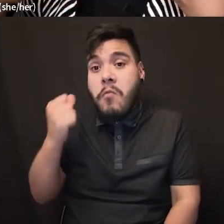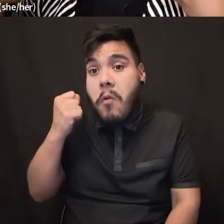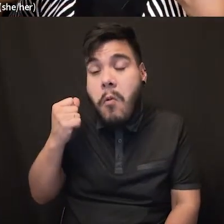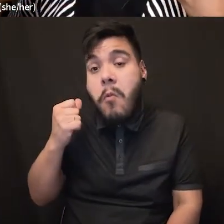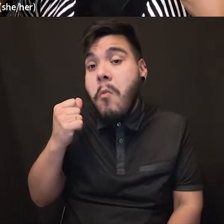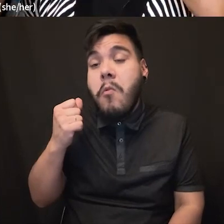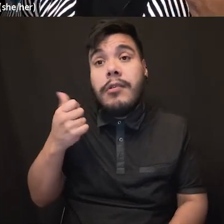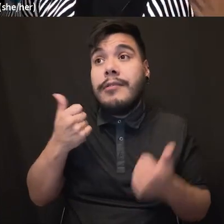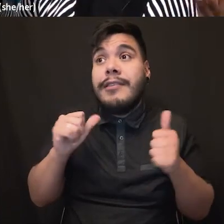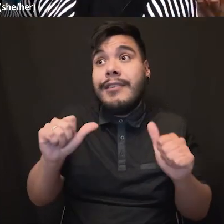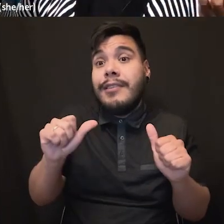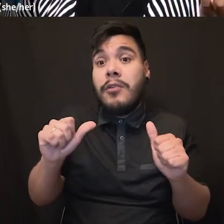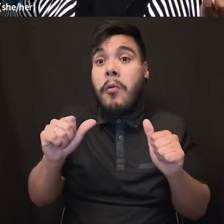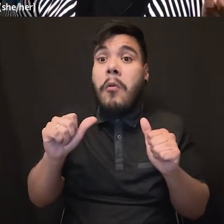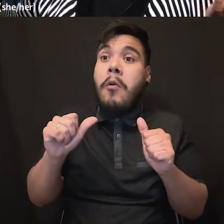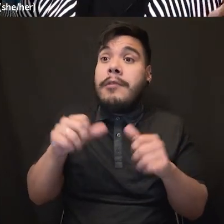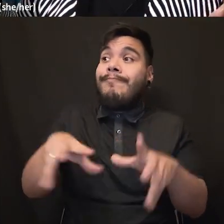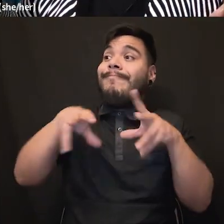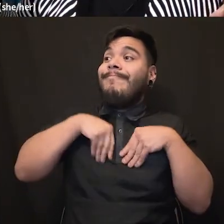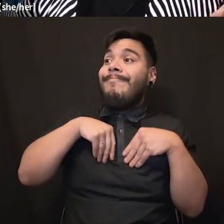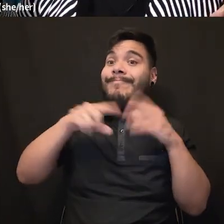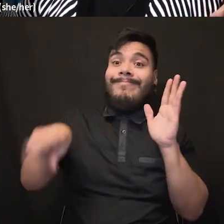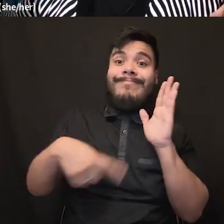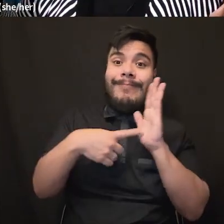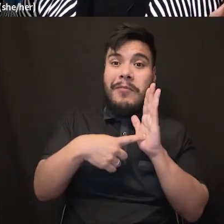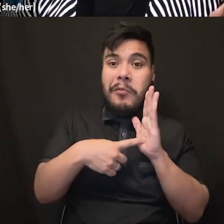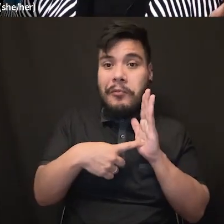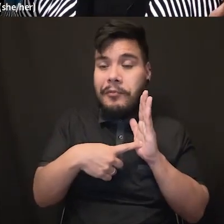or play roles that